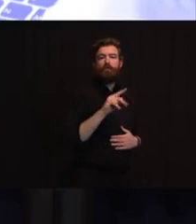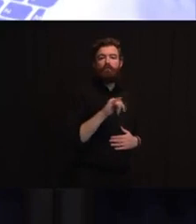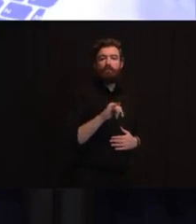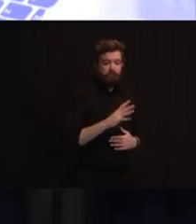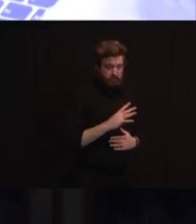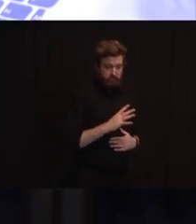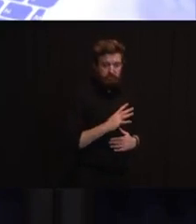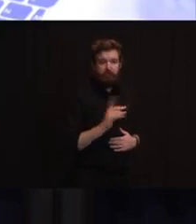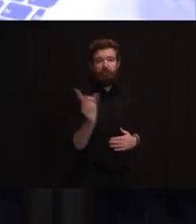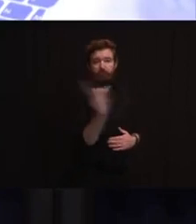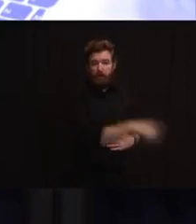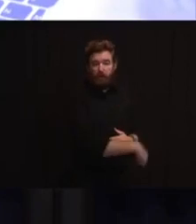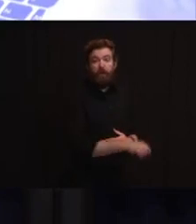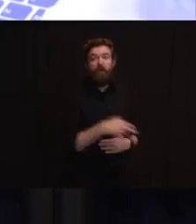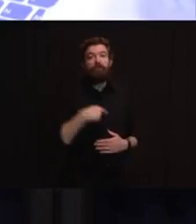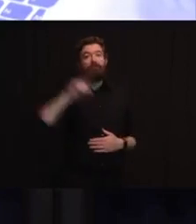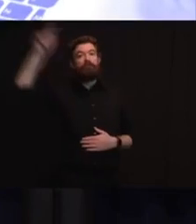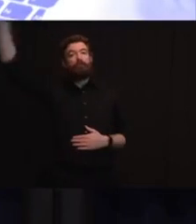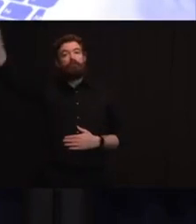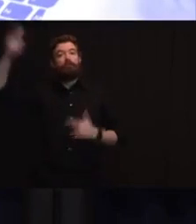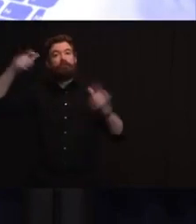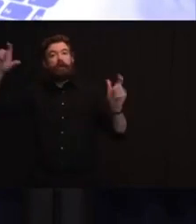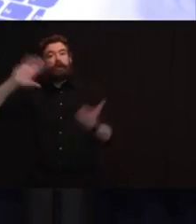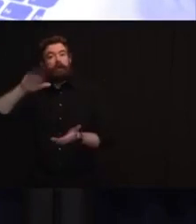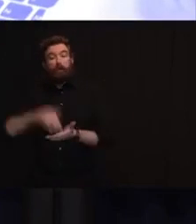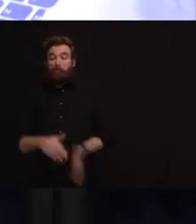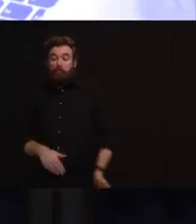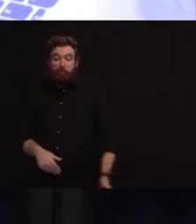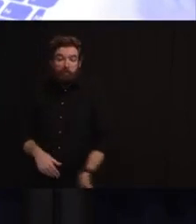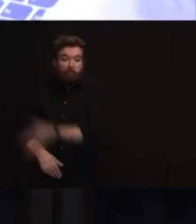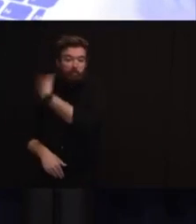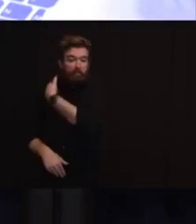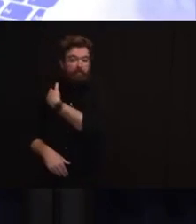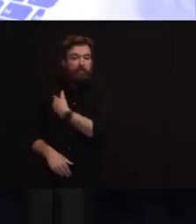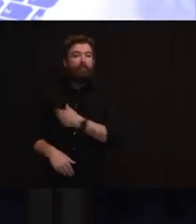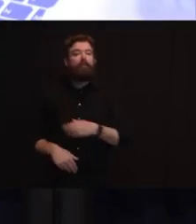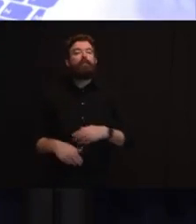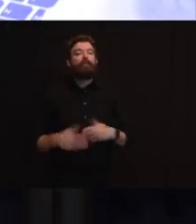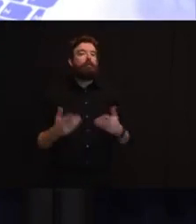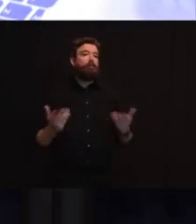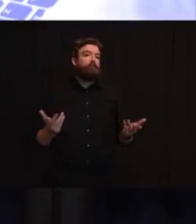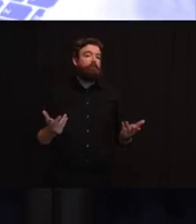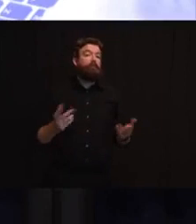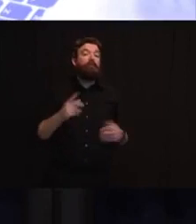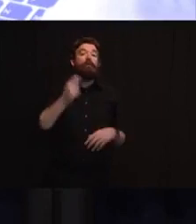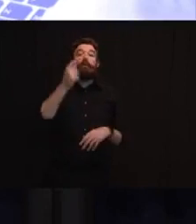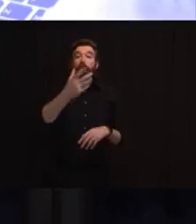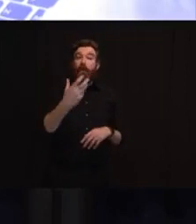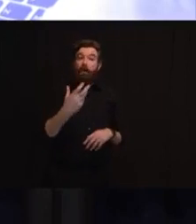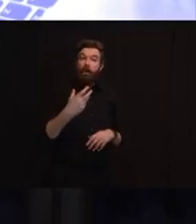up, they'll do the callback system to make sure that at the end of the day, all doses are used.